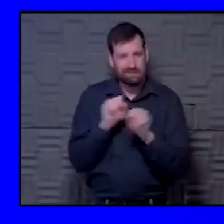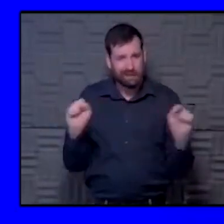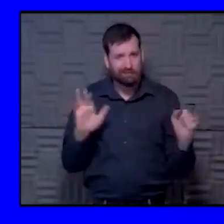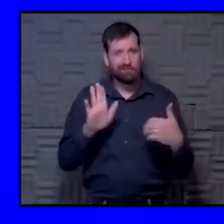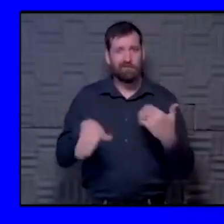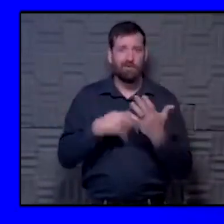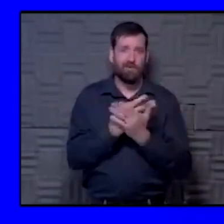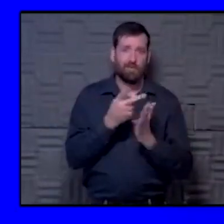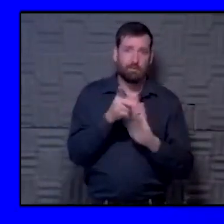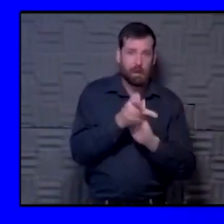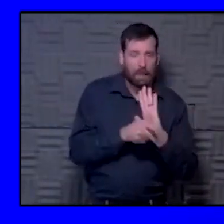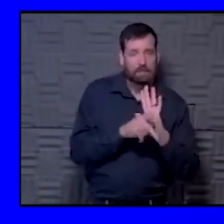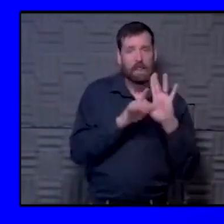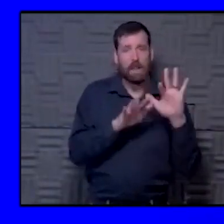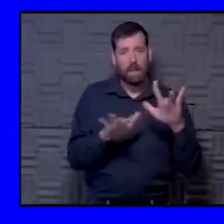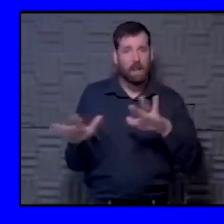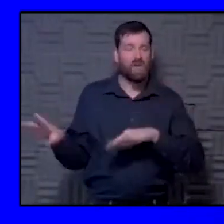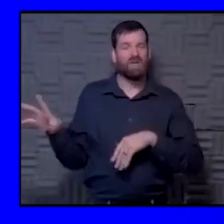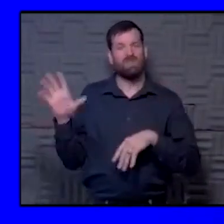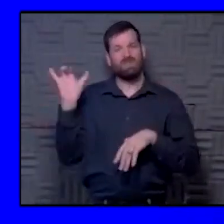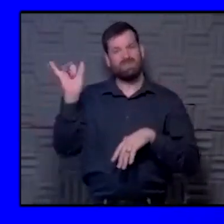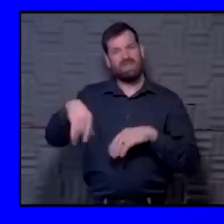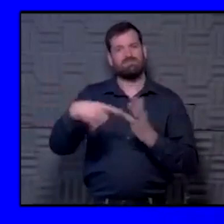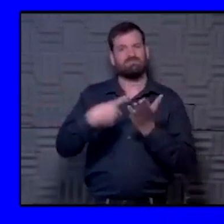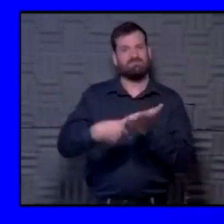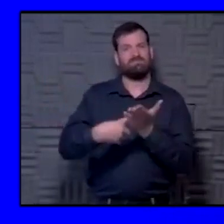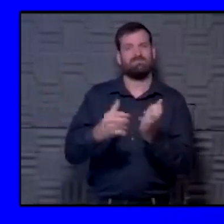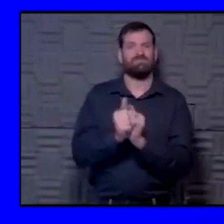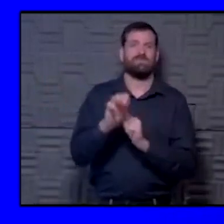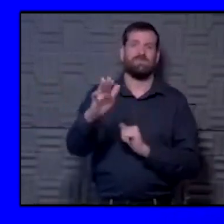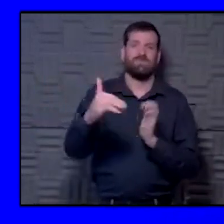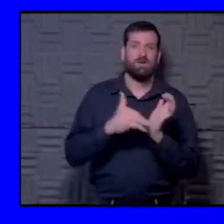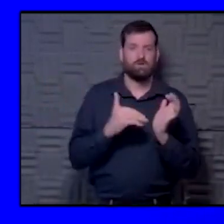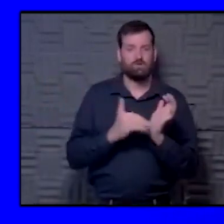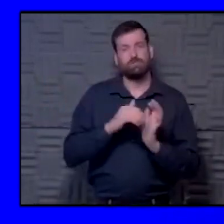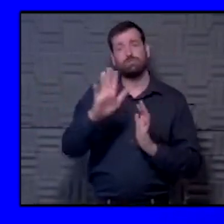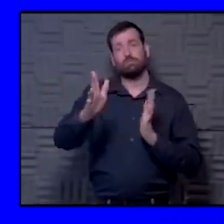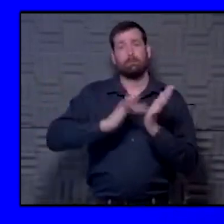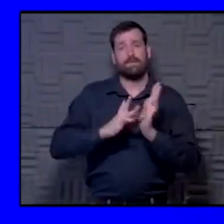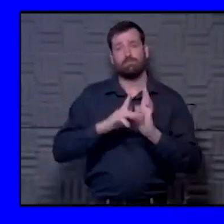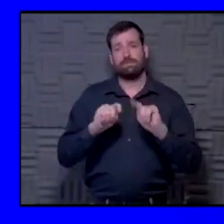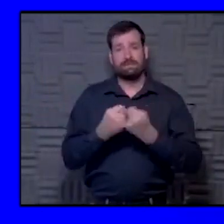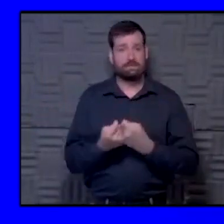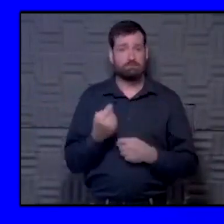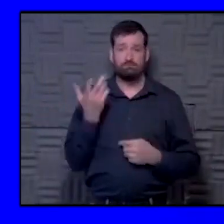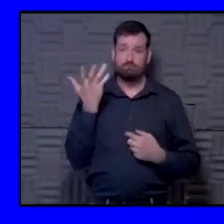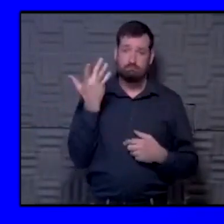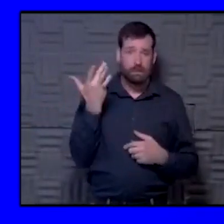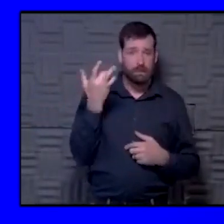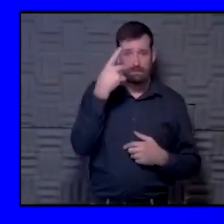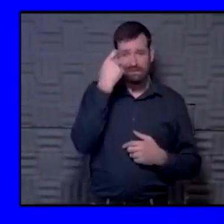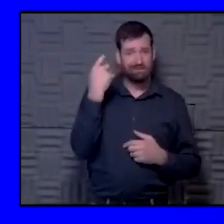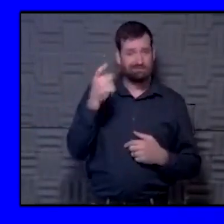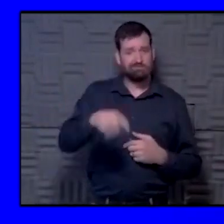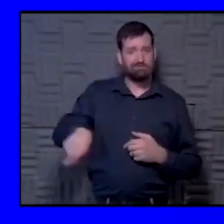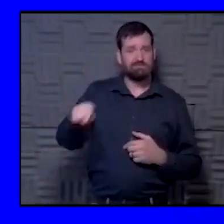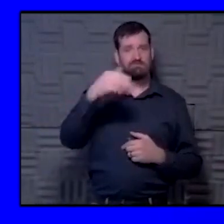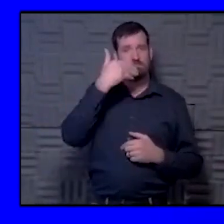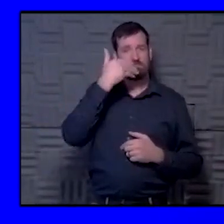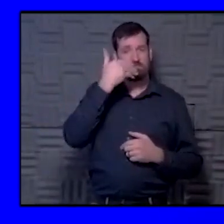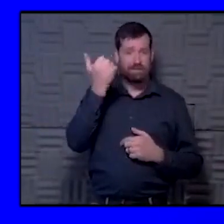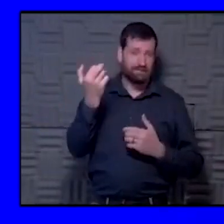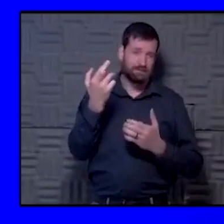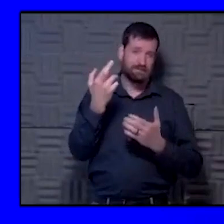protocols, but have those hard conversations with your physician or your medical team, because they are going to be the best